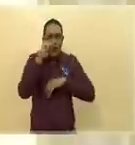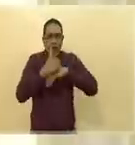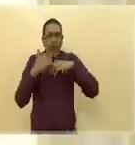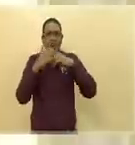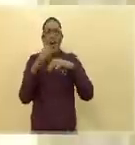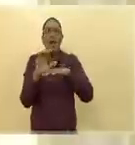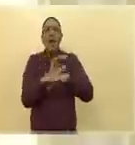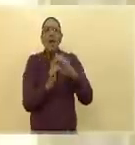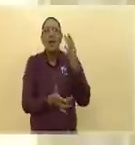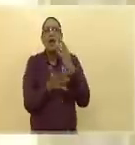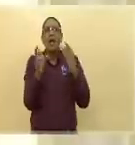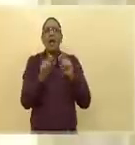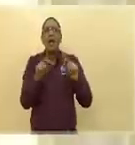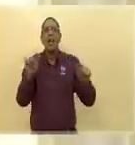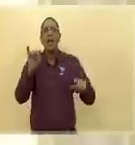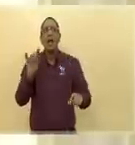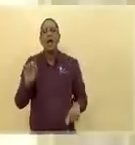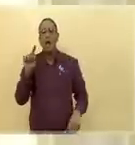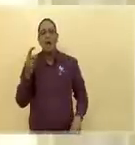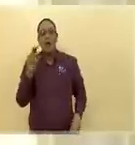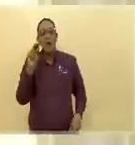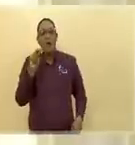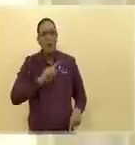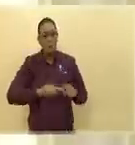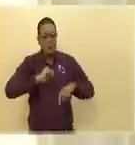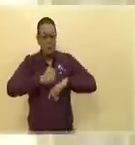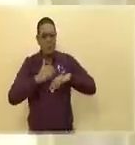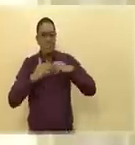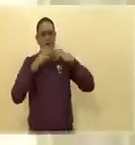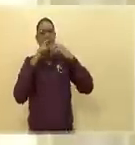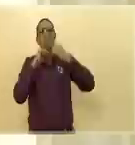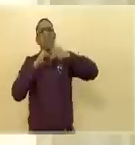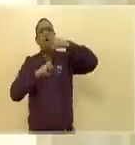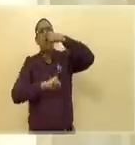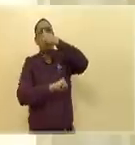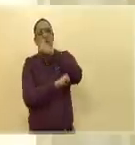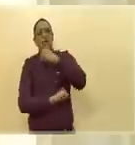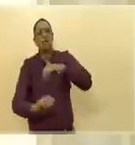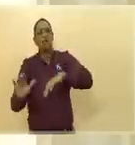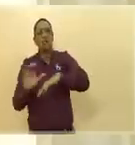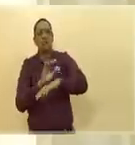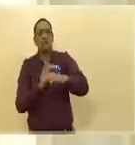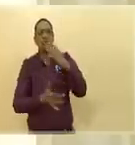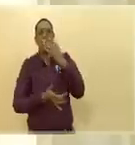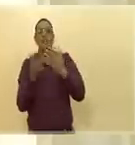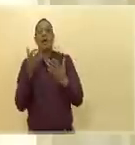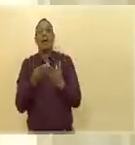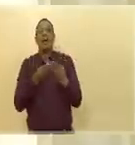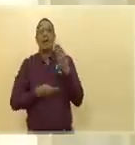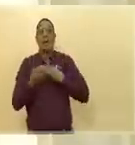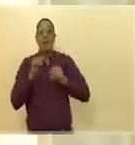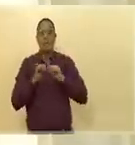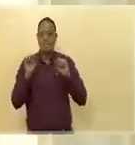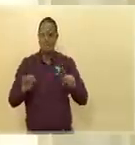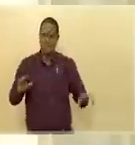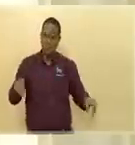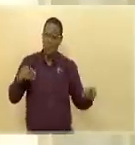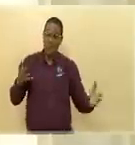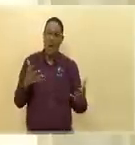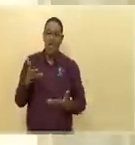ID, but to lay the very foundation of a digital ecosystem to deliver societal